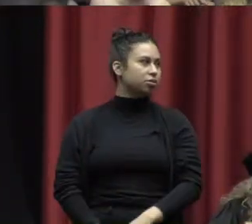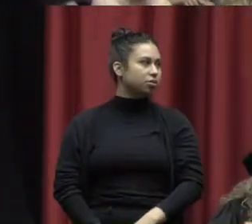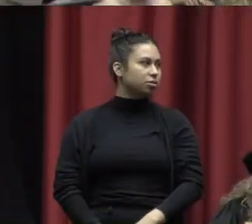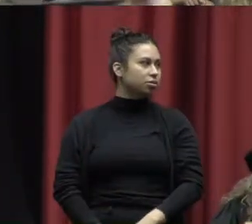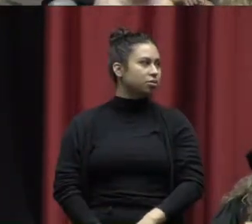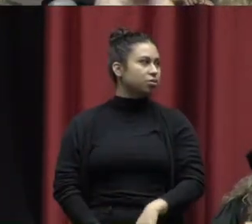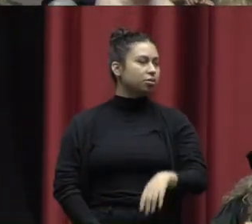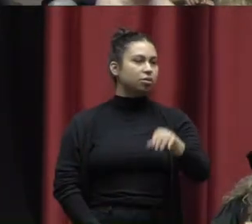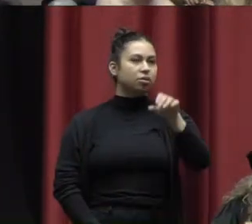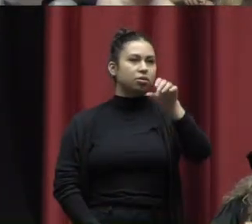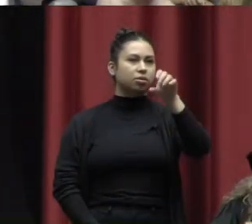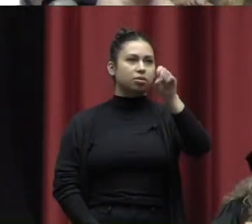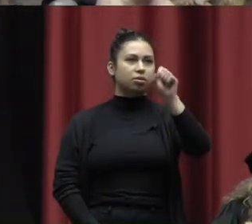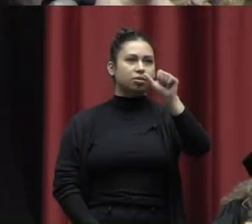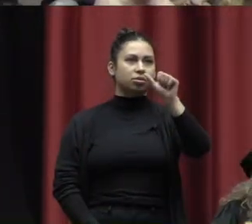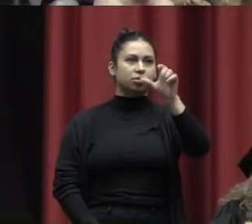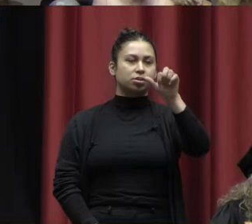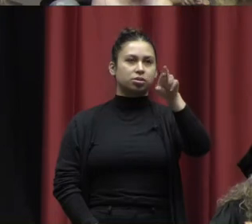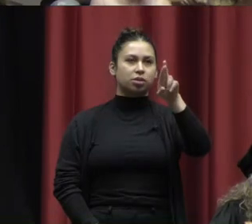Sarah Balky.